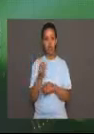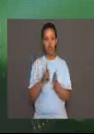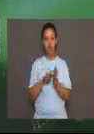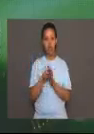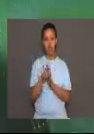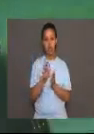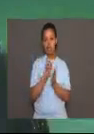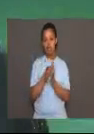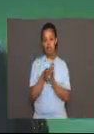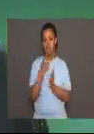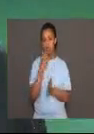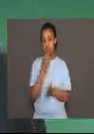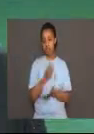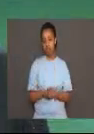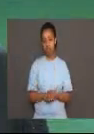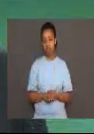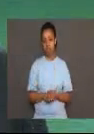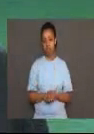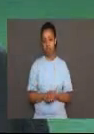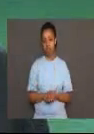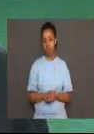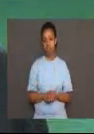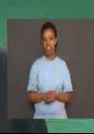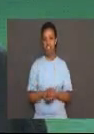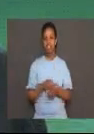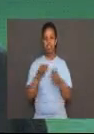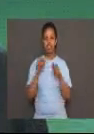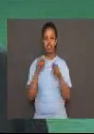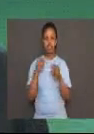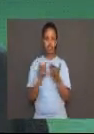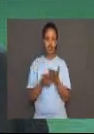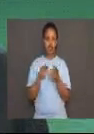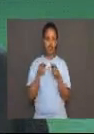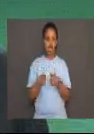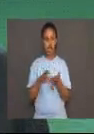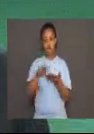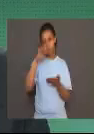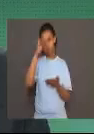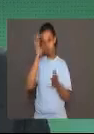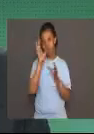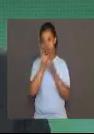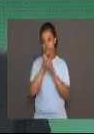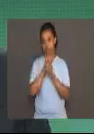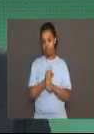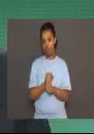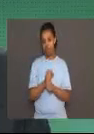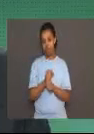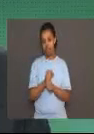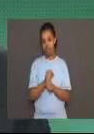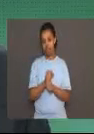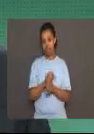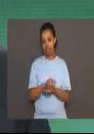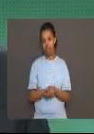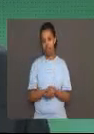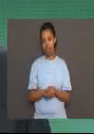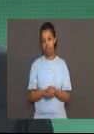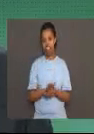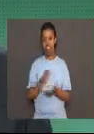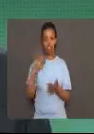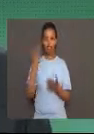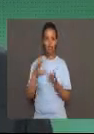bacteria. This brings us to the end of our lesson for today.